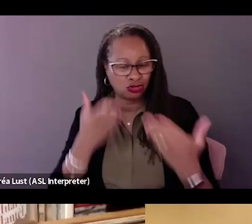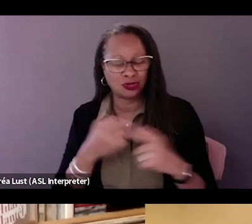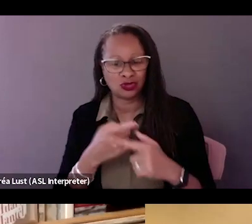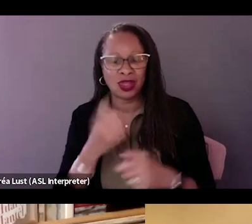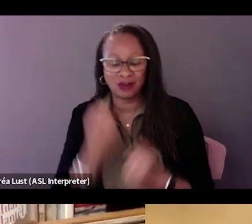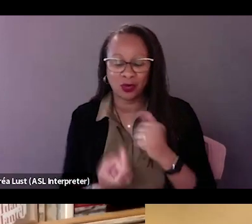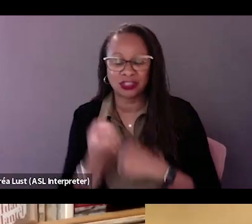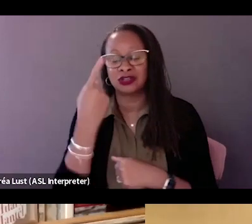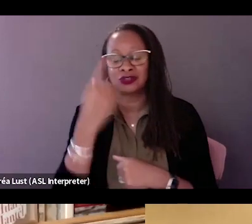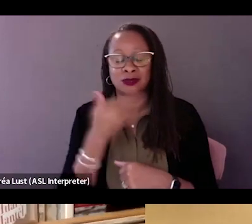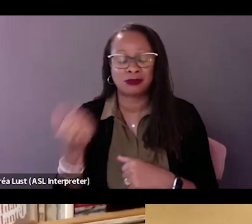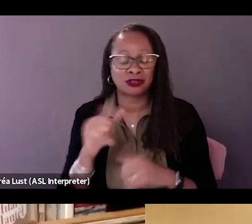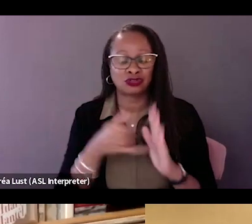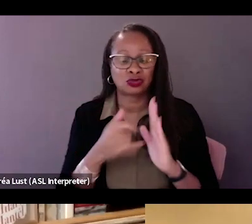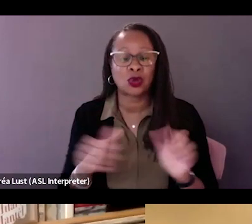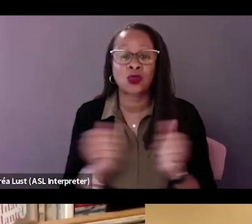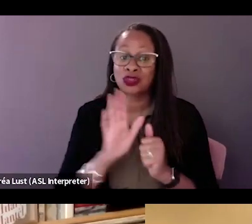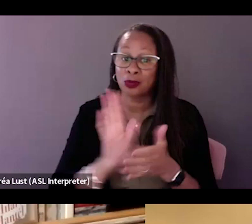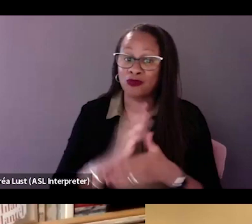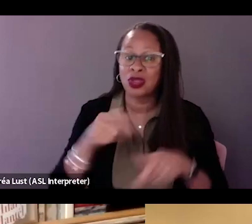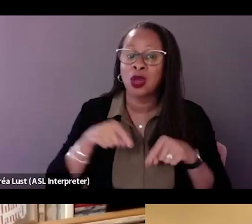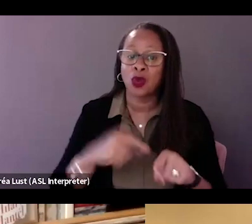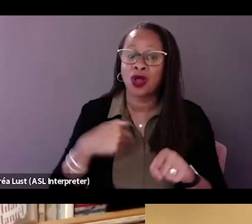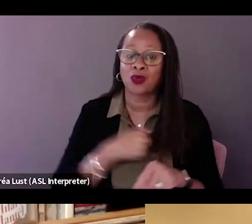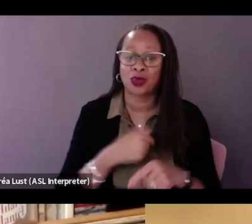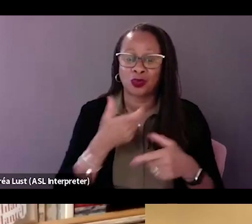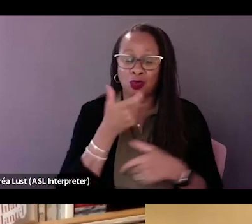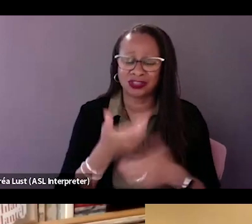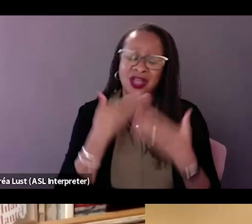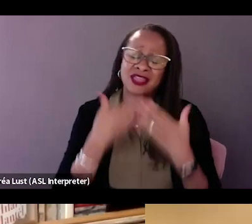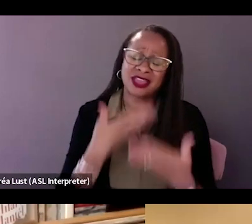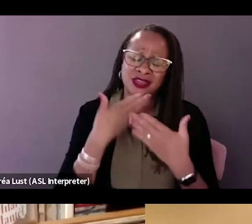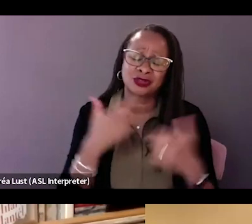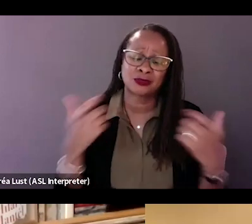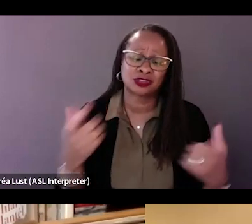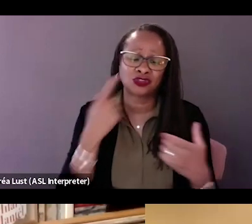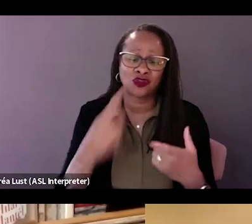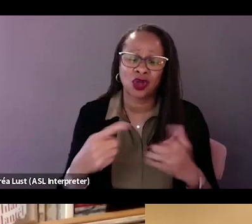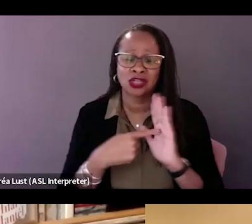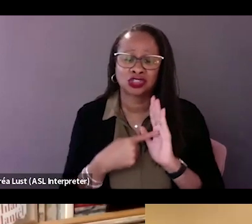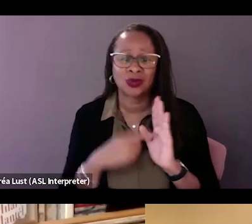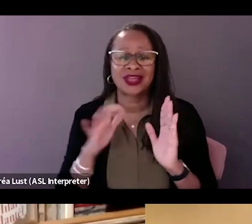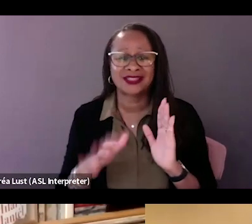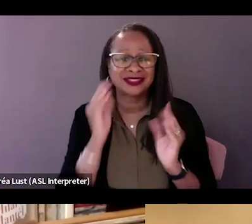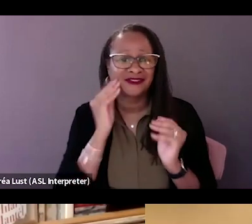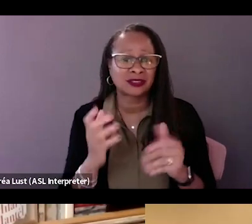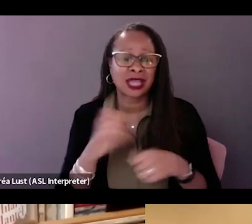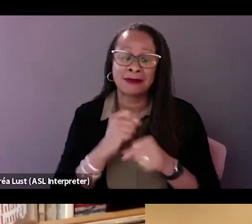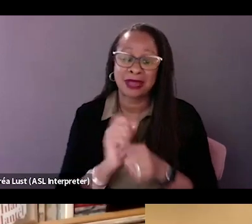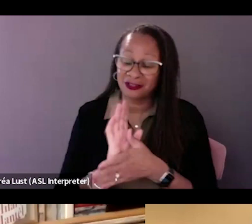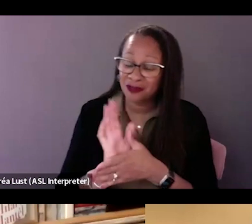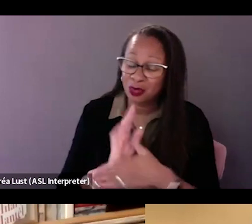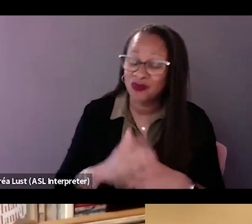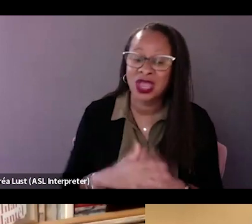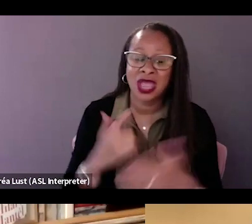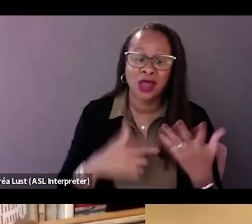with While We Watched, and I thank you very much for showing us these insights into the making of the movie and what